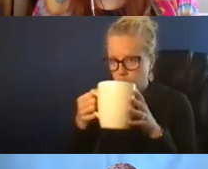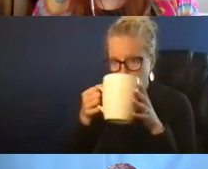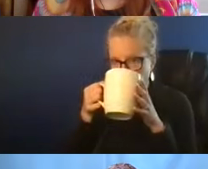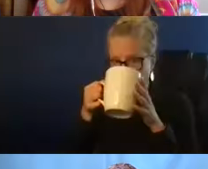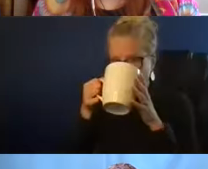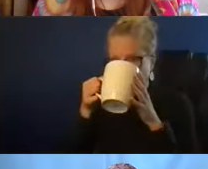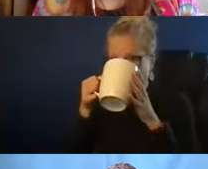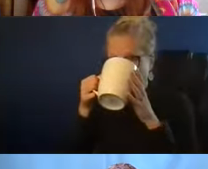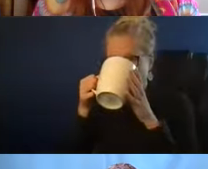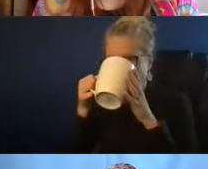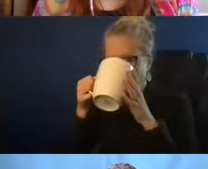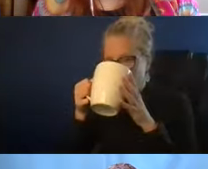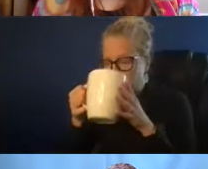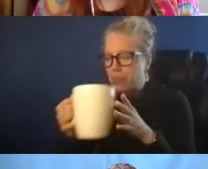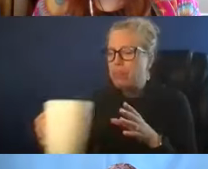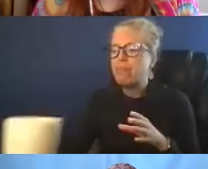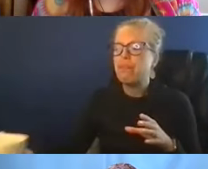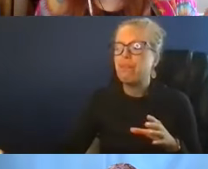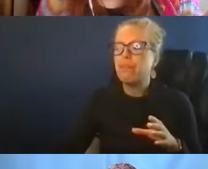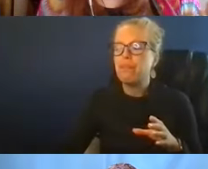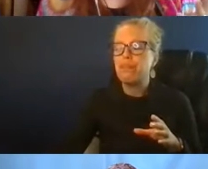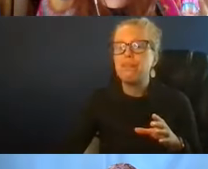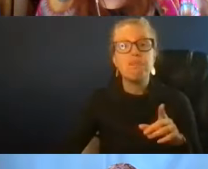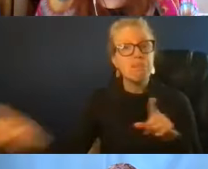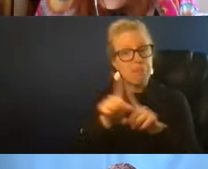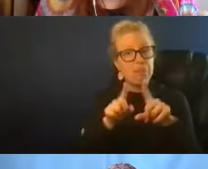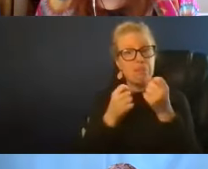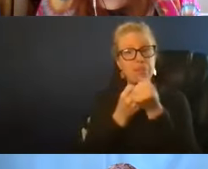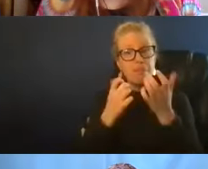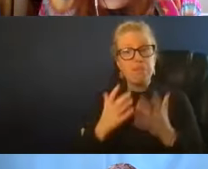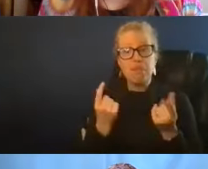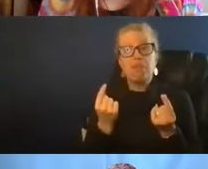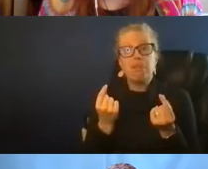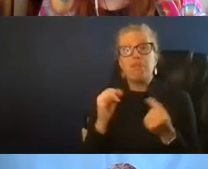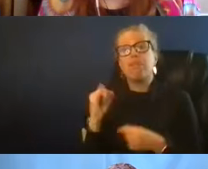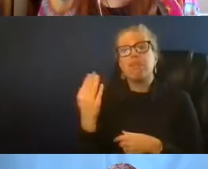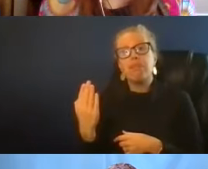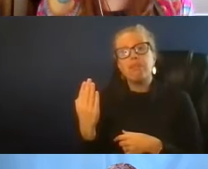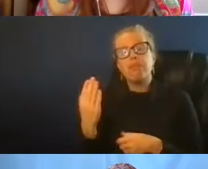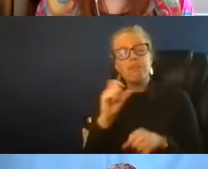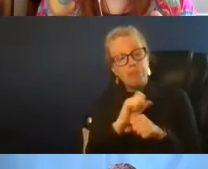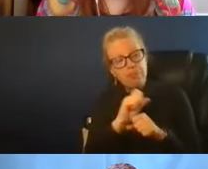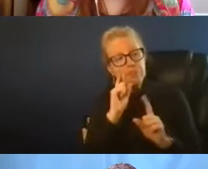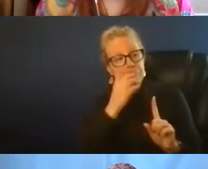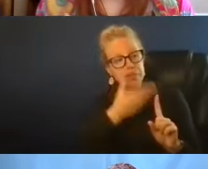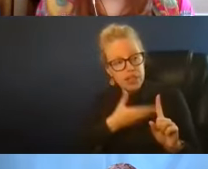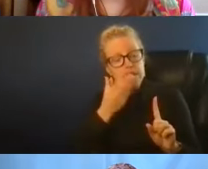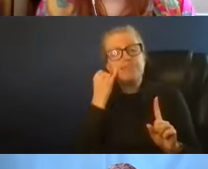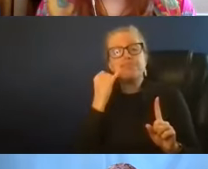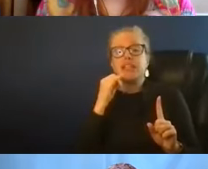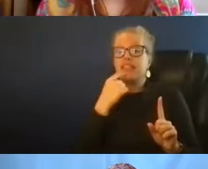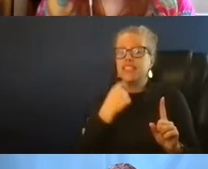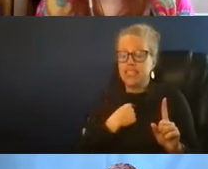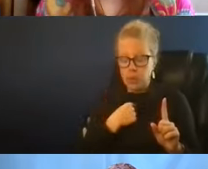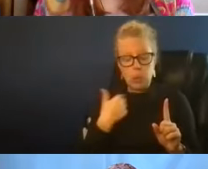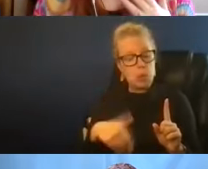as an advocate, you do your job. You work for the victim survivor. If the victim survivor tells you, hey,